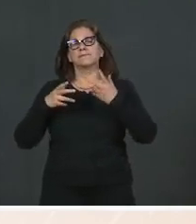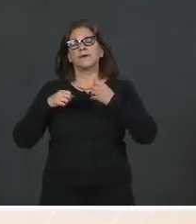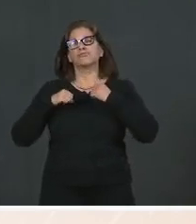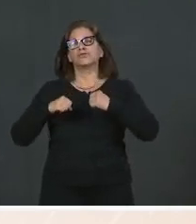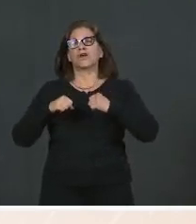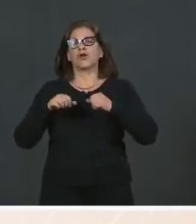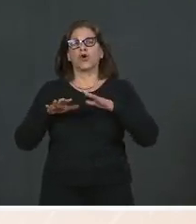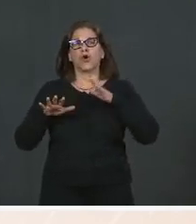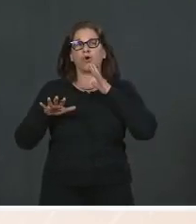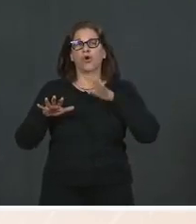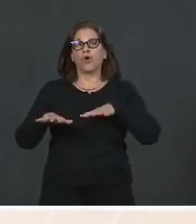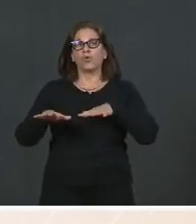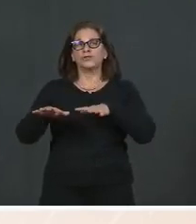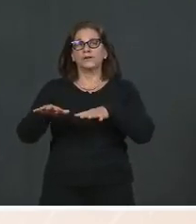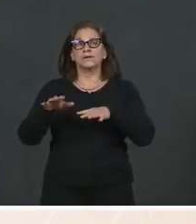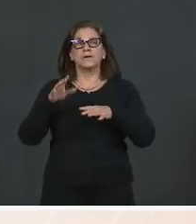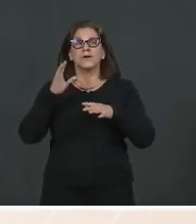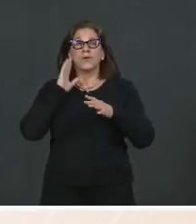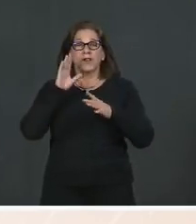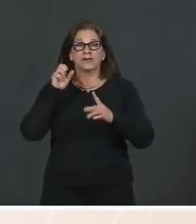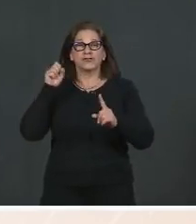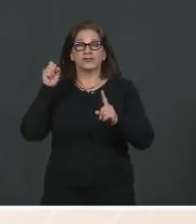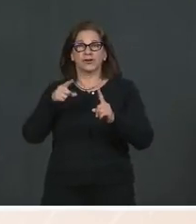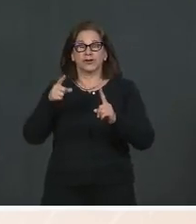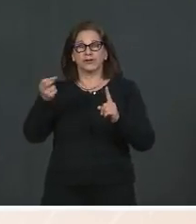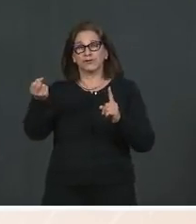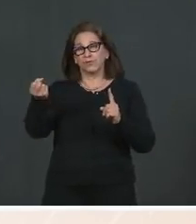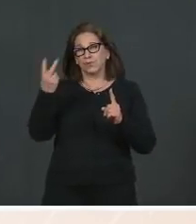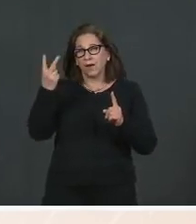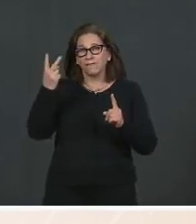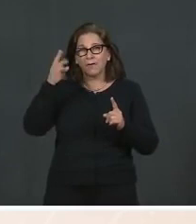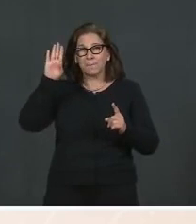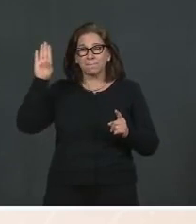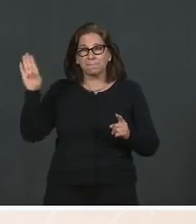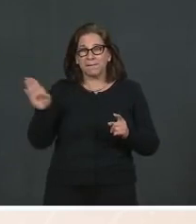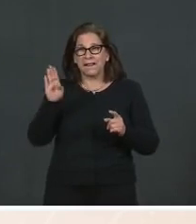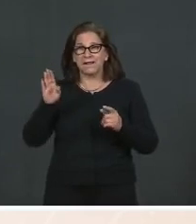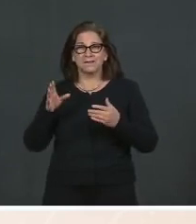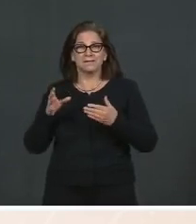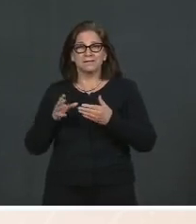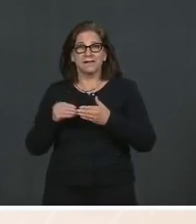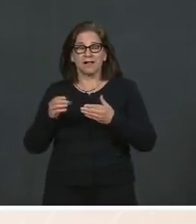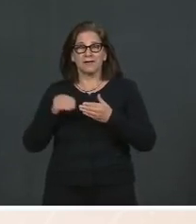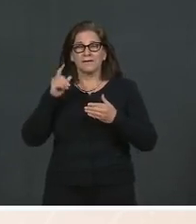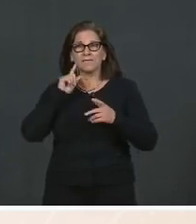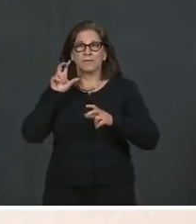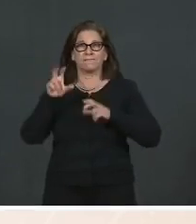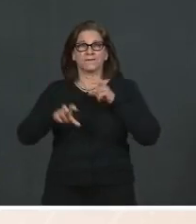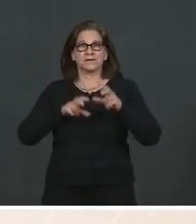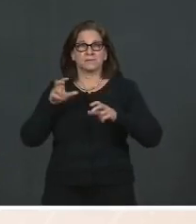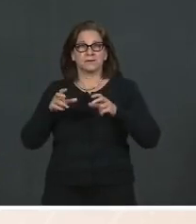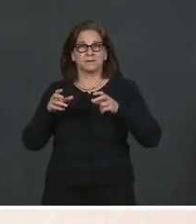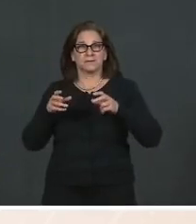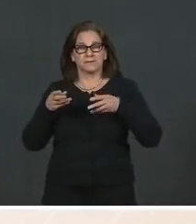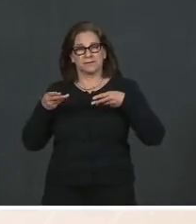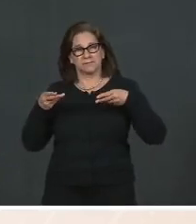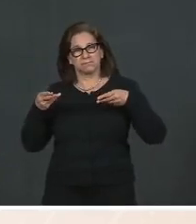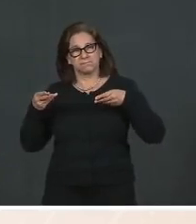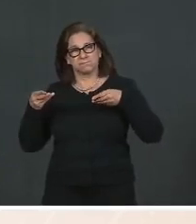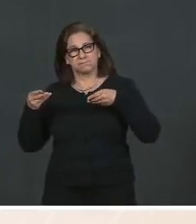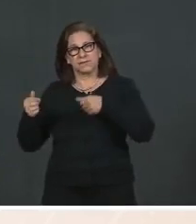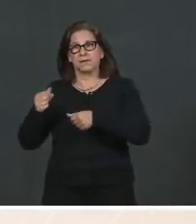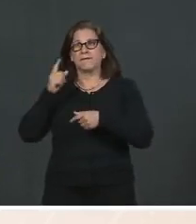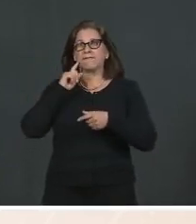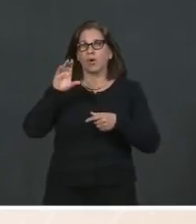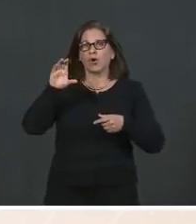$12 billion per year in capital investment in projects on both U.S. coasts, create tens of thousands of good-paying